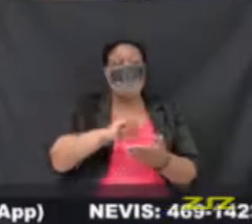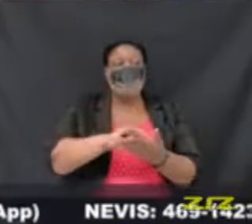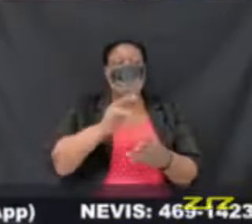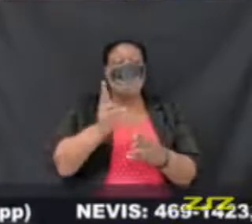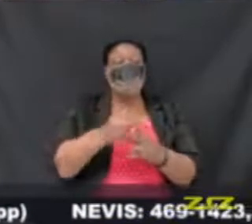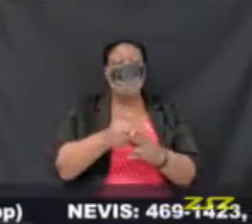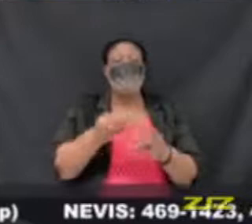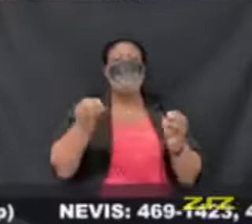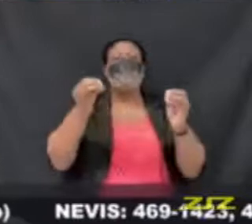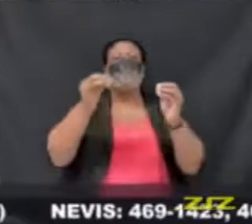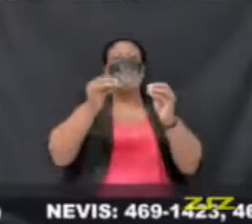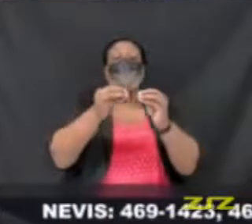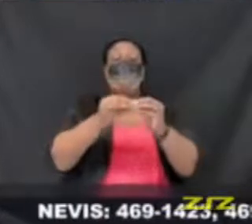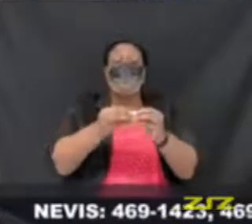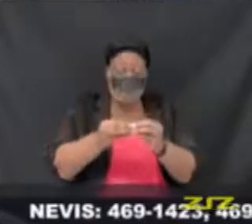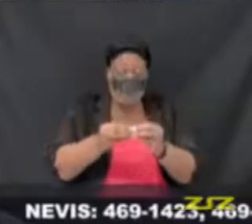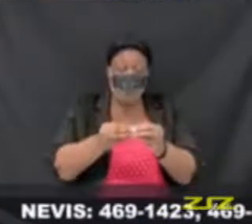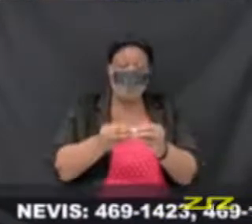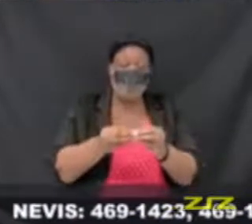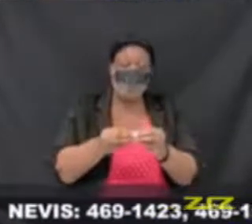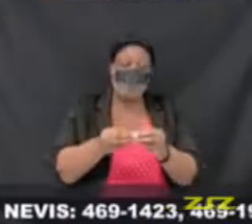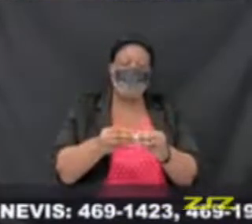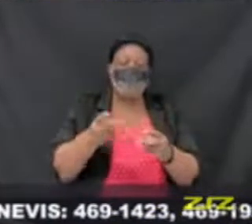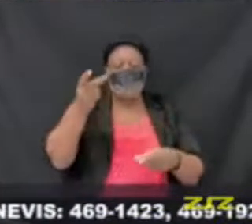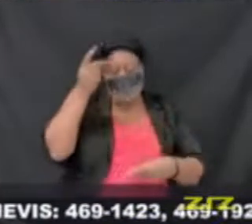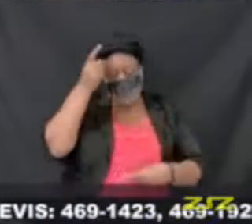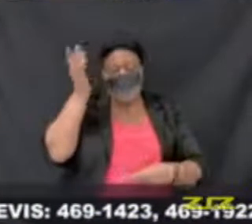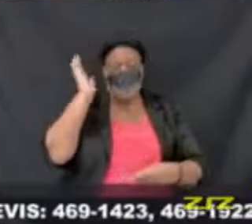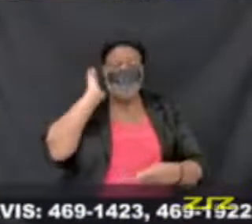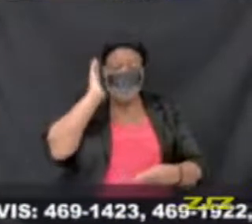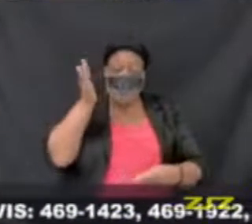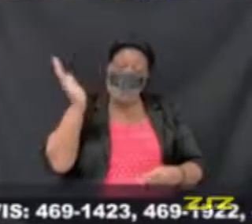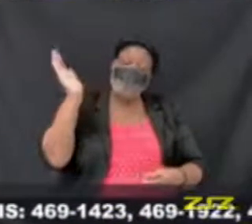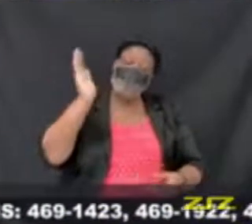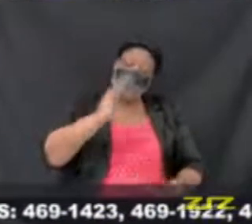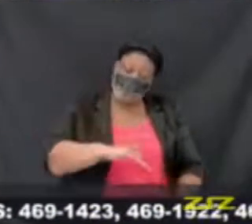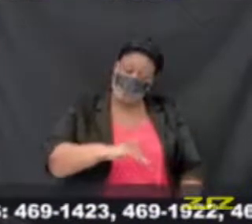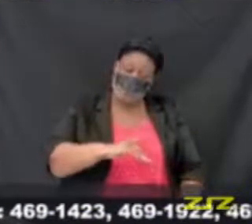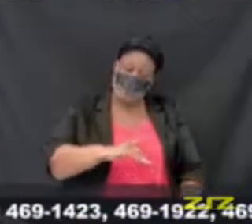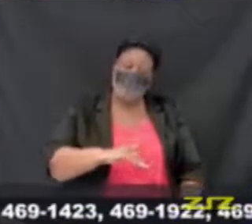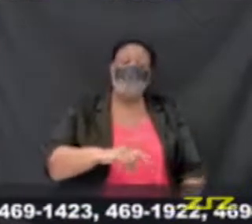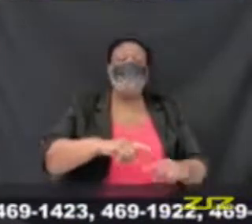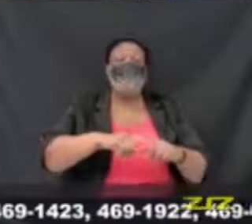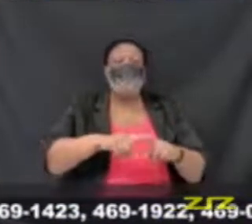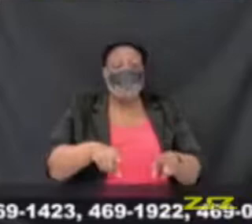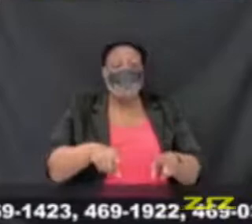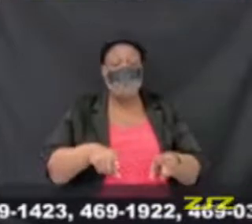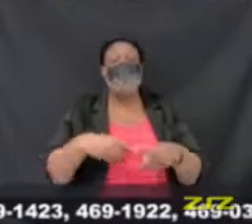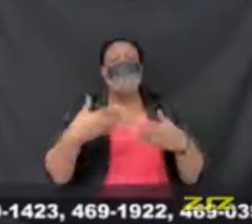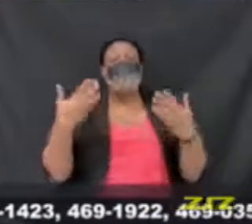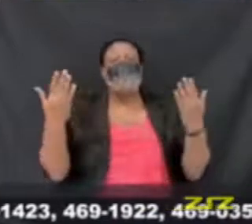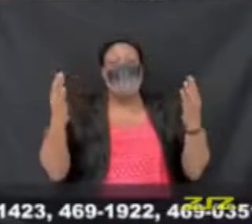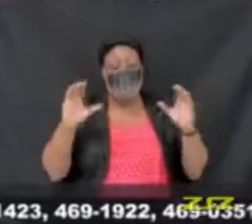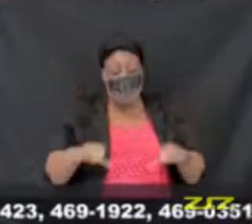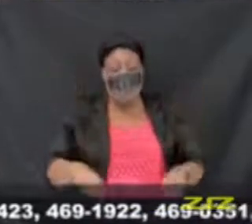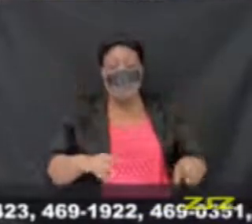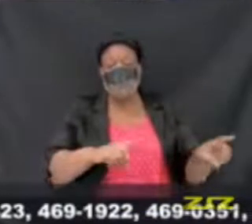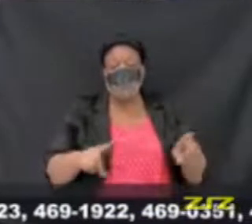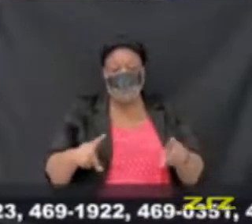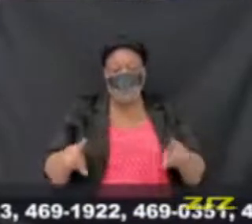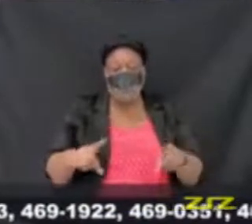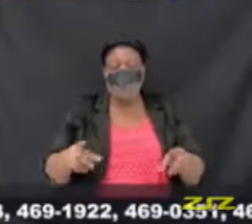Delta variant being reimported into the Federation. And I went through the steps that we can take to